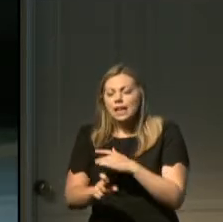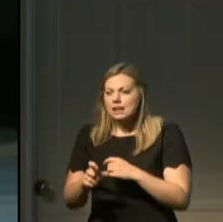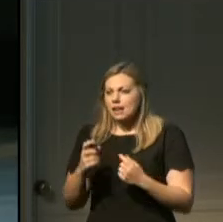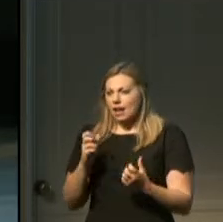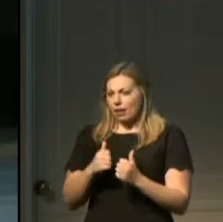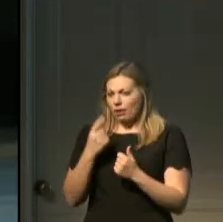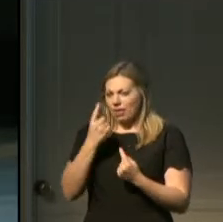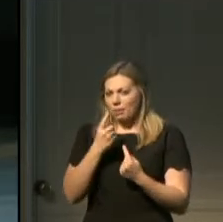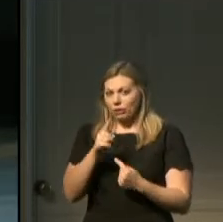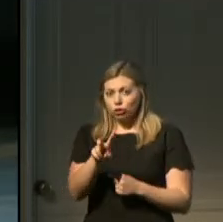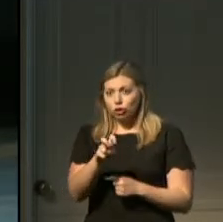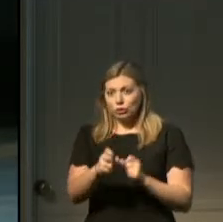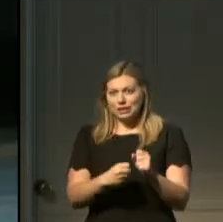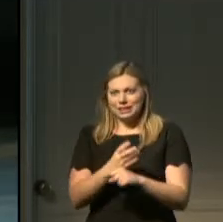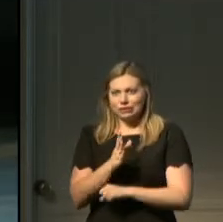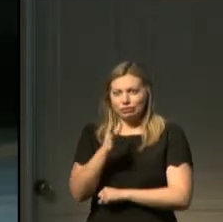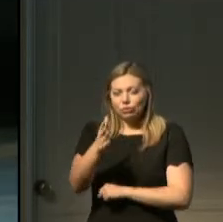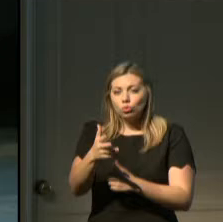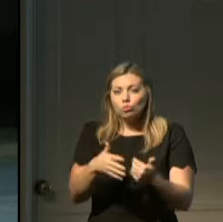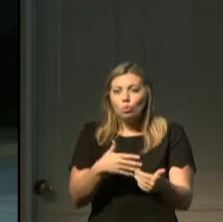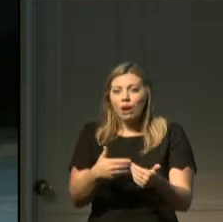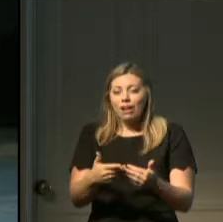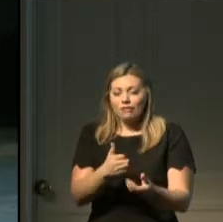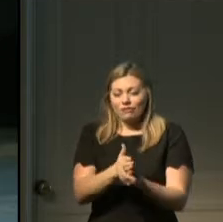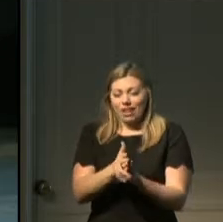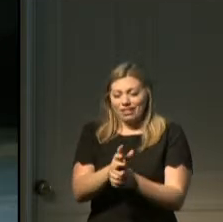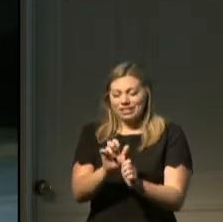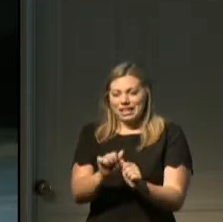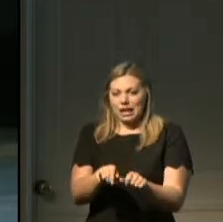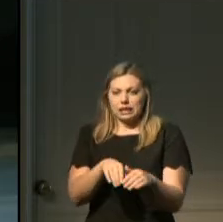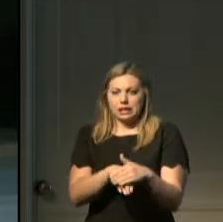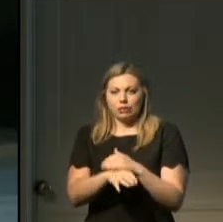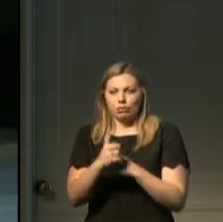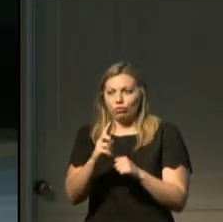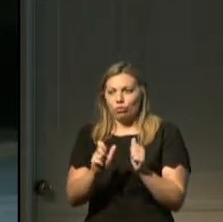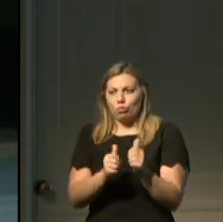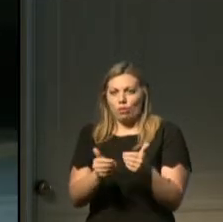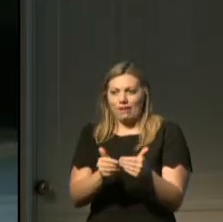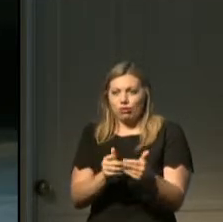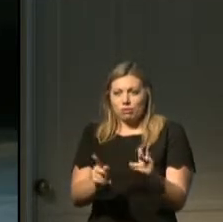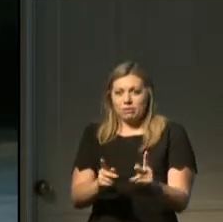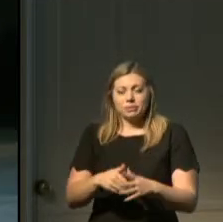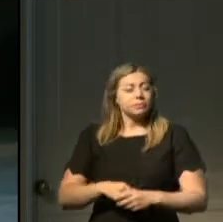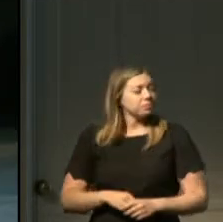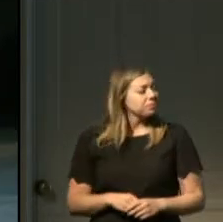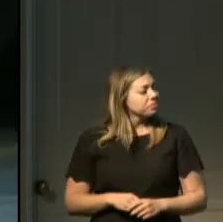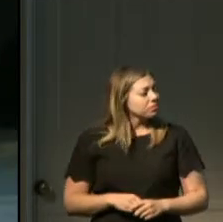200 years, whatever the files that you're creating will be accessible by those people?